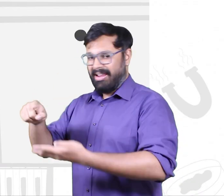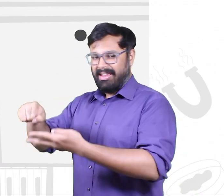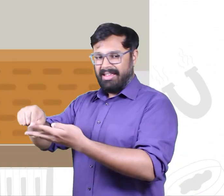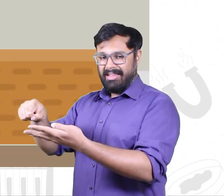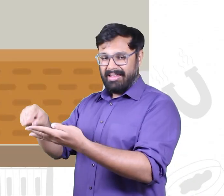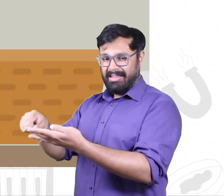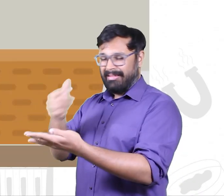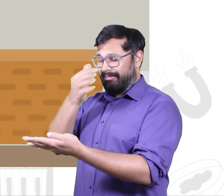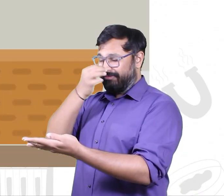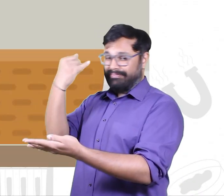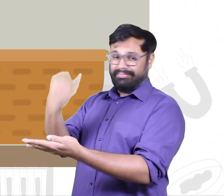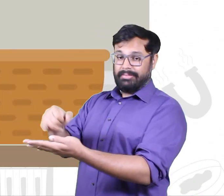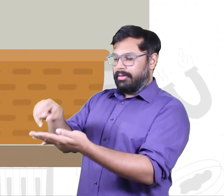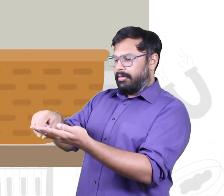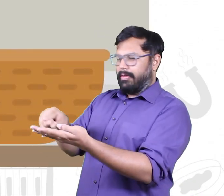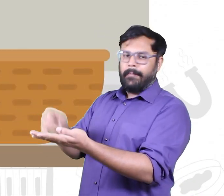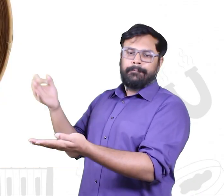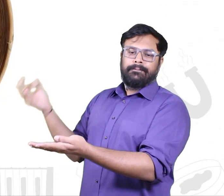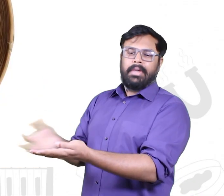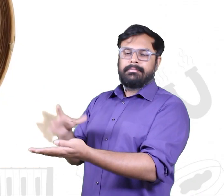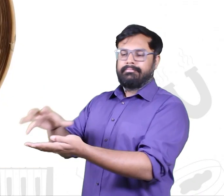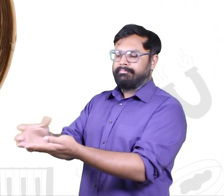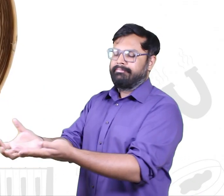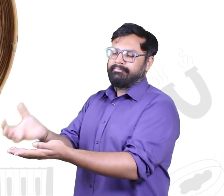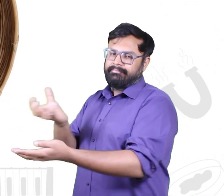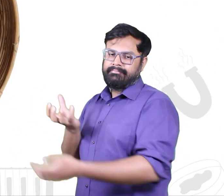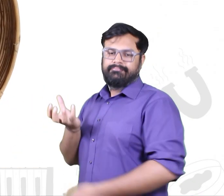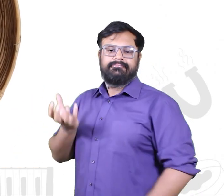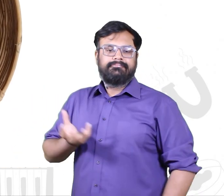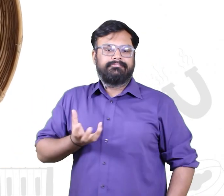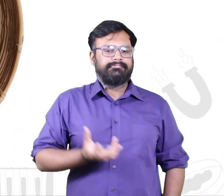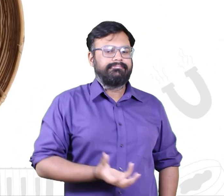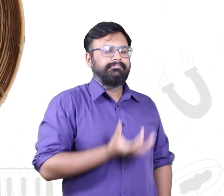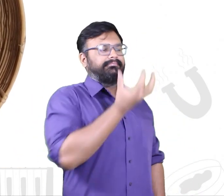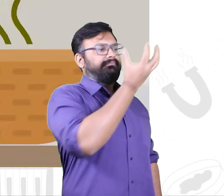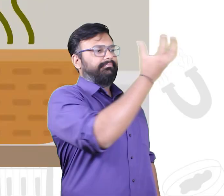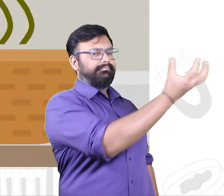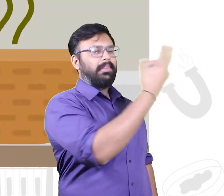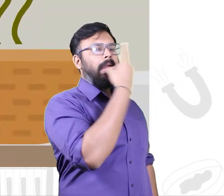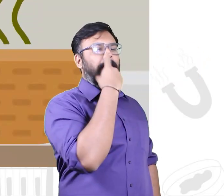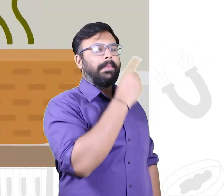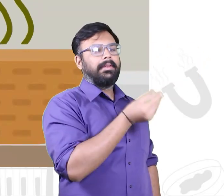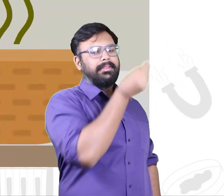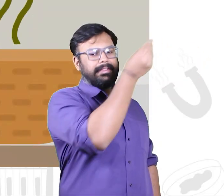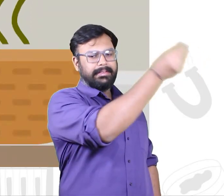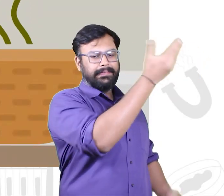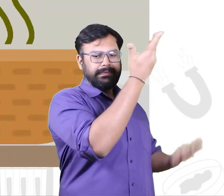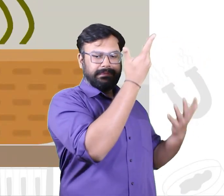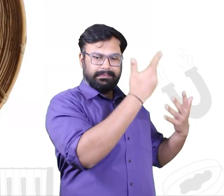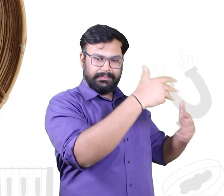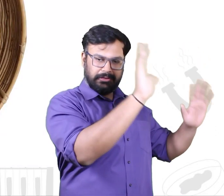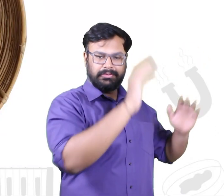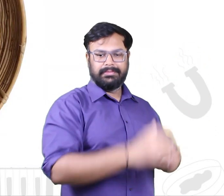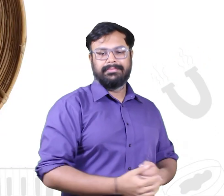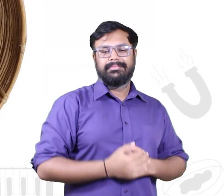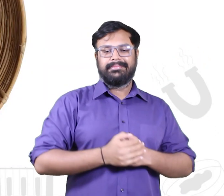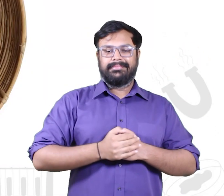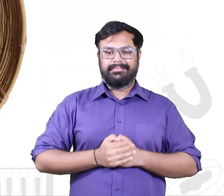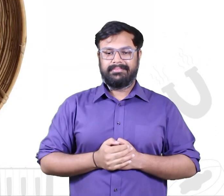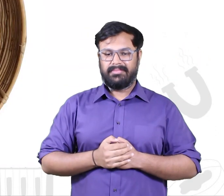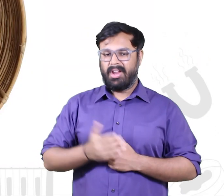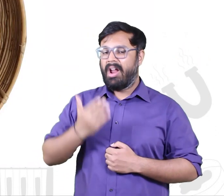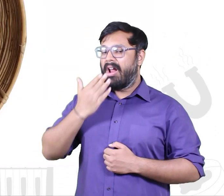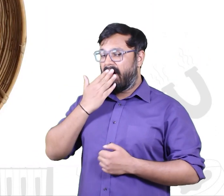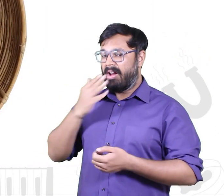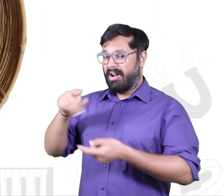Mom. Rohan sees that there are only 4 tomatoes in the basket, out of which 2 are rotten. He picks up the other